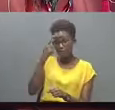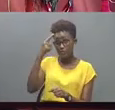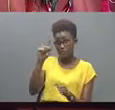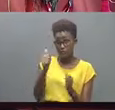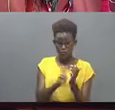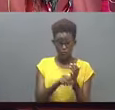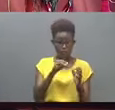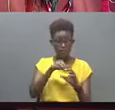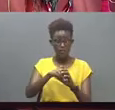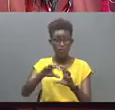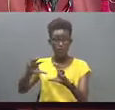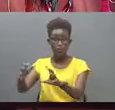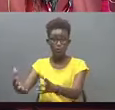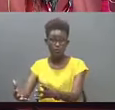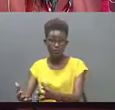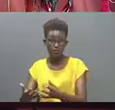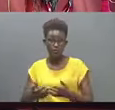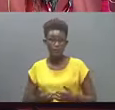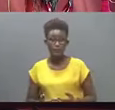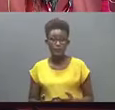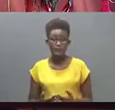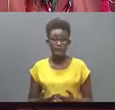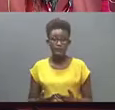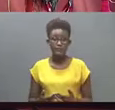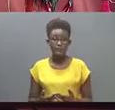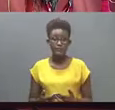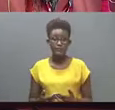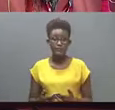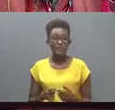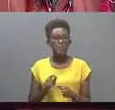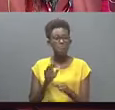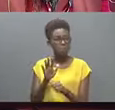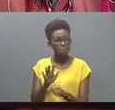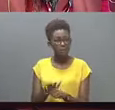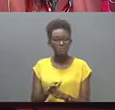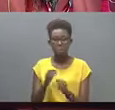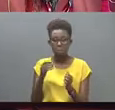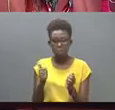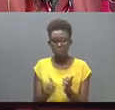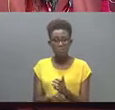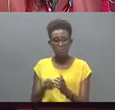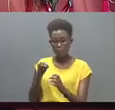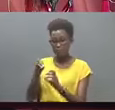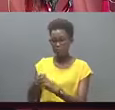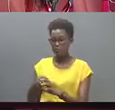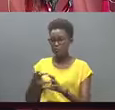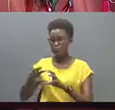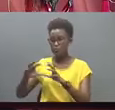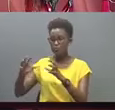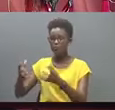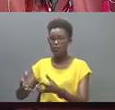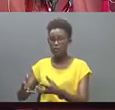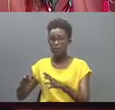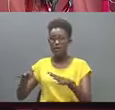our communities. Ibibazo byinshi by'ahantu tuba. Most of the problem in our societies, in